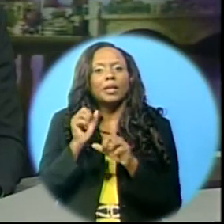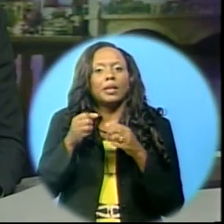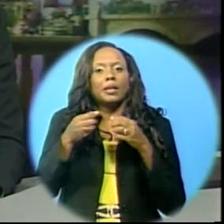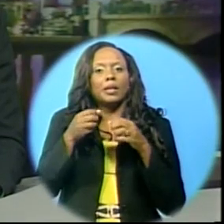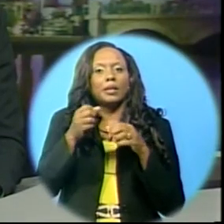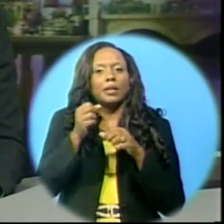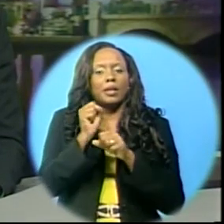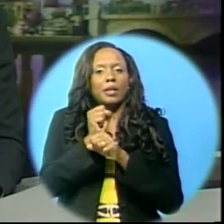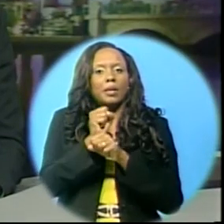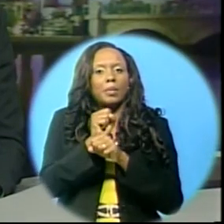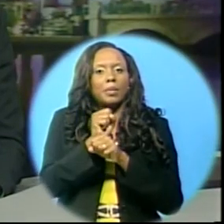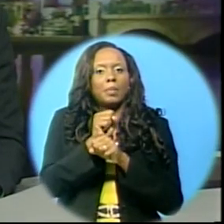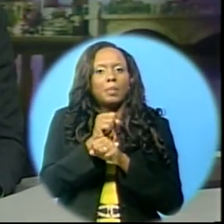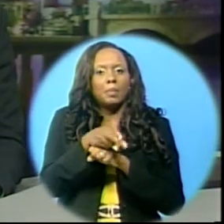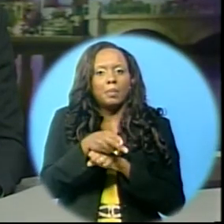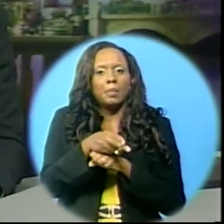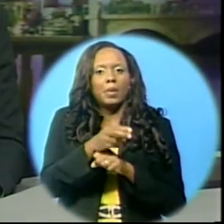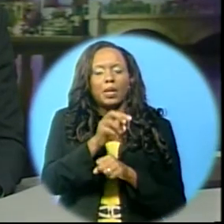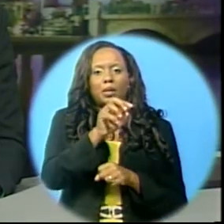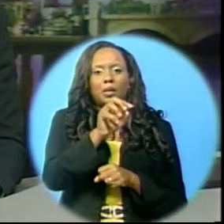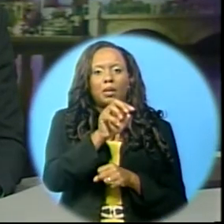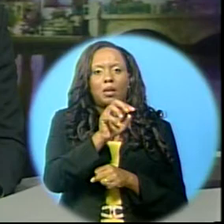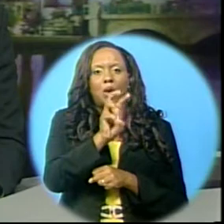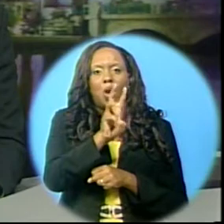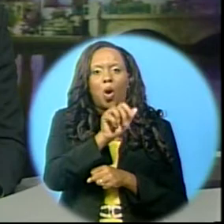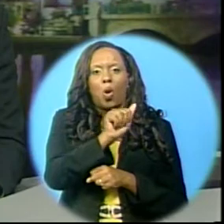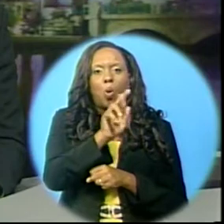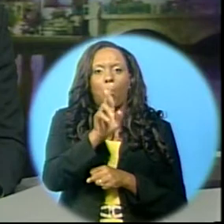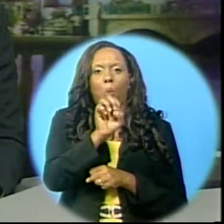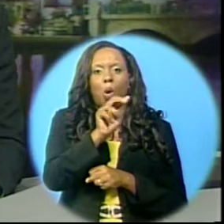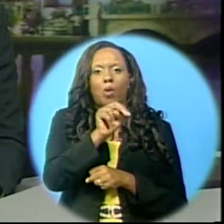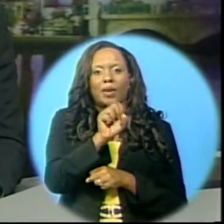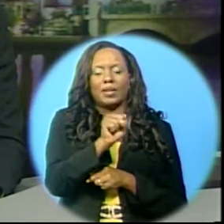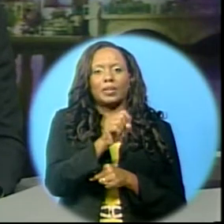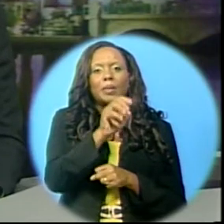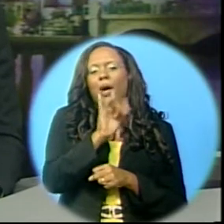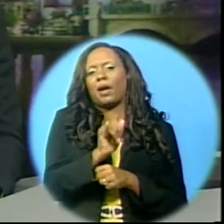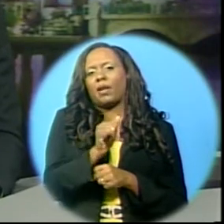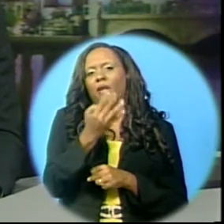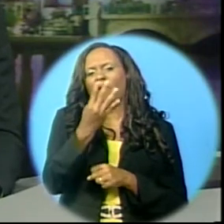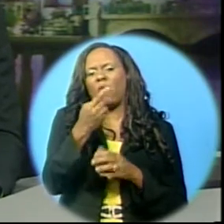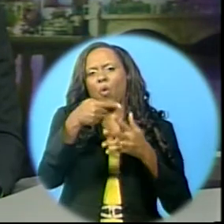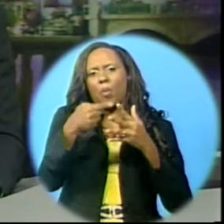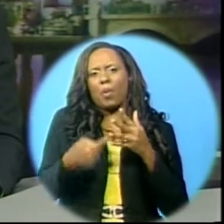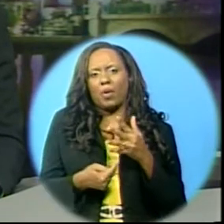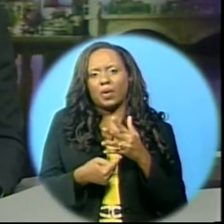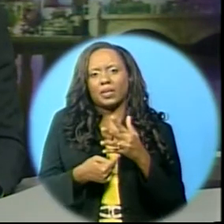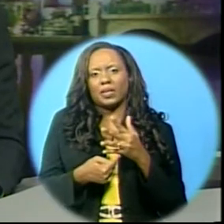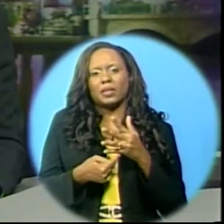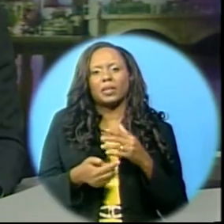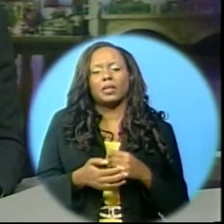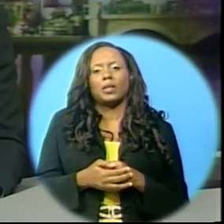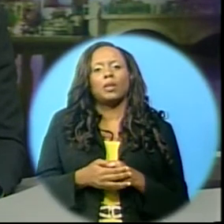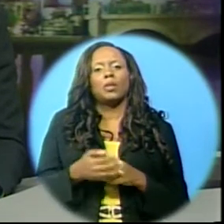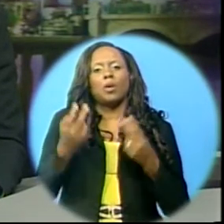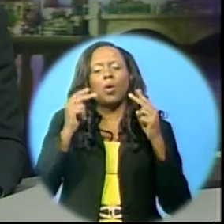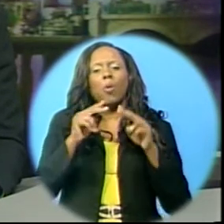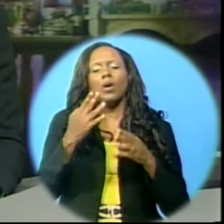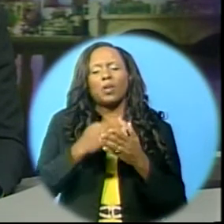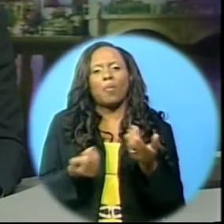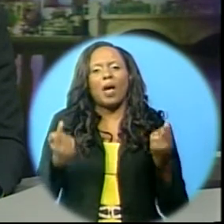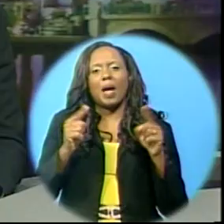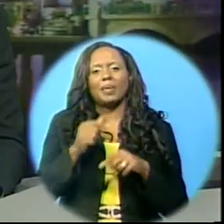Pan American International Insurance Warren Sports Club by 4 points in the latest fixture of the BABA Cooperators General Premier